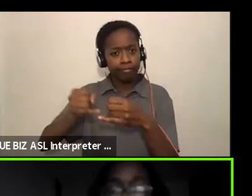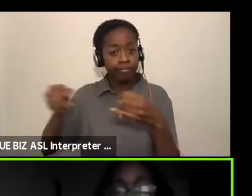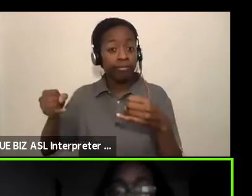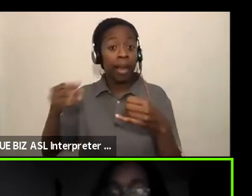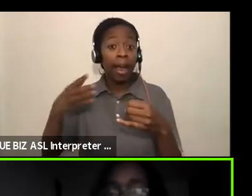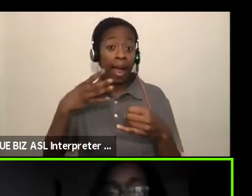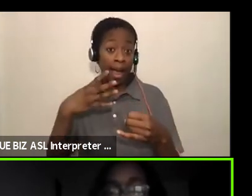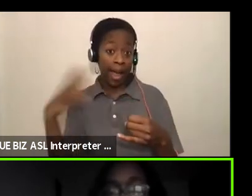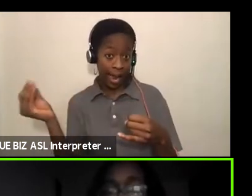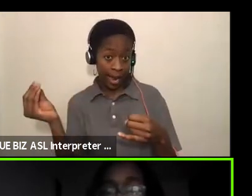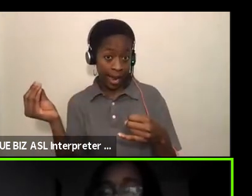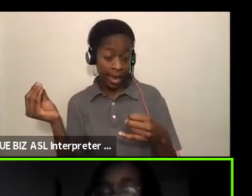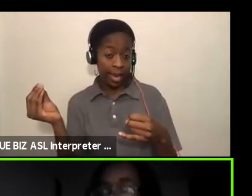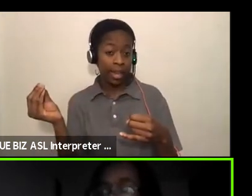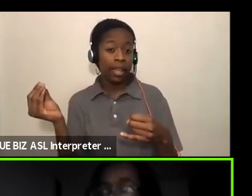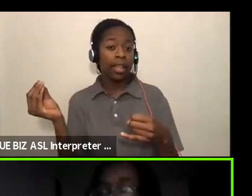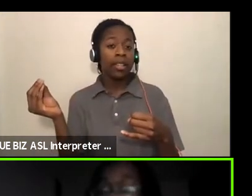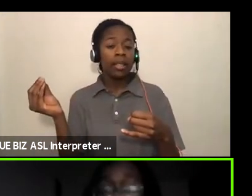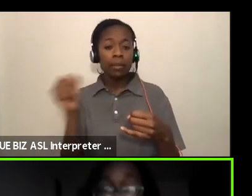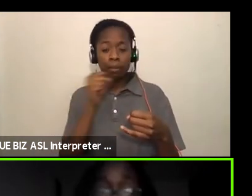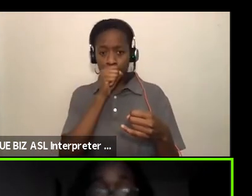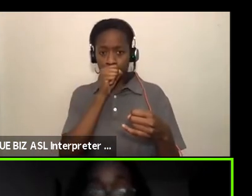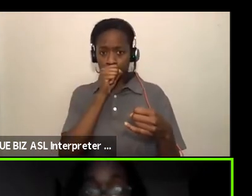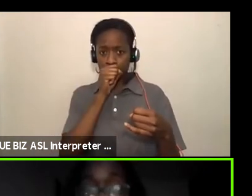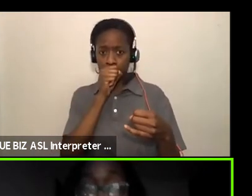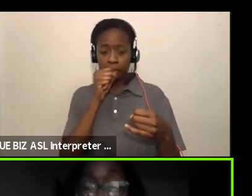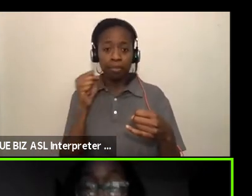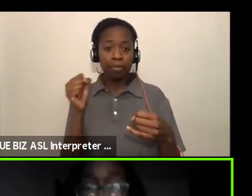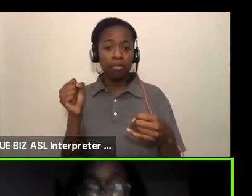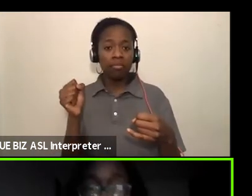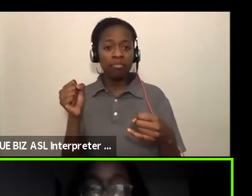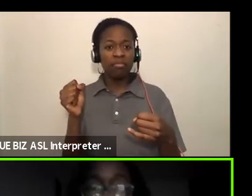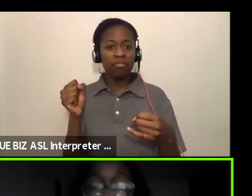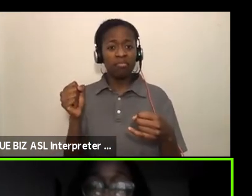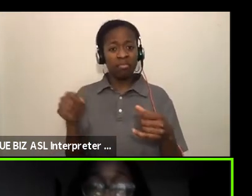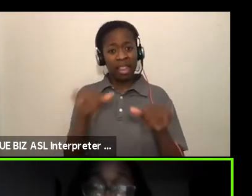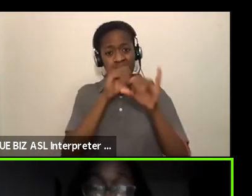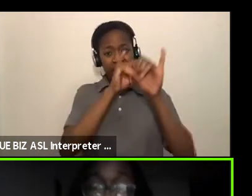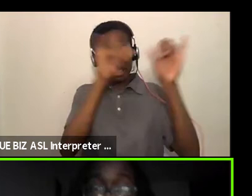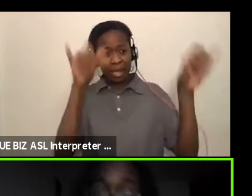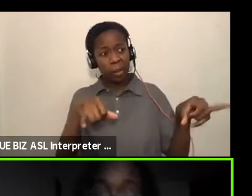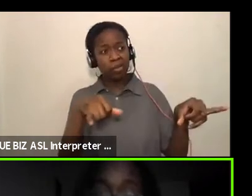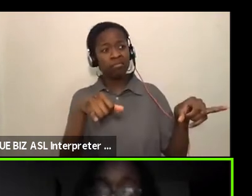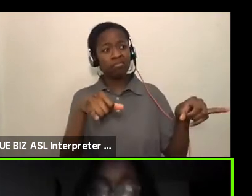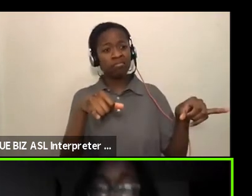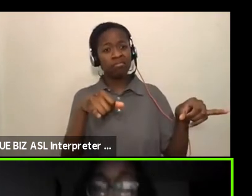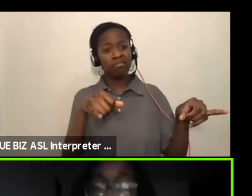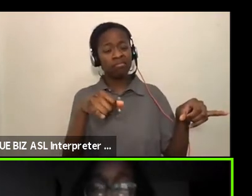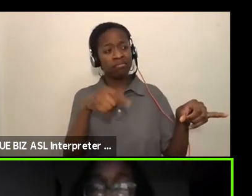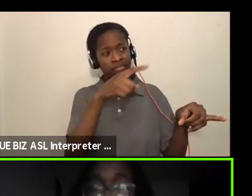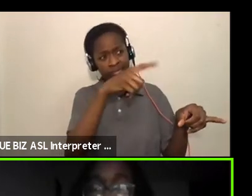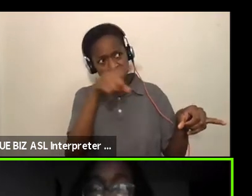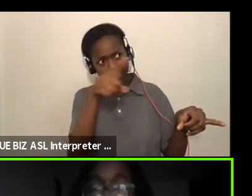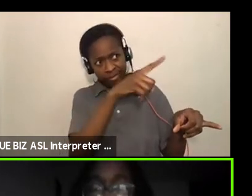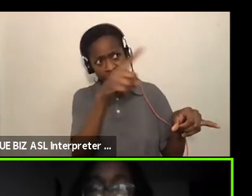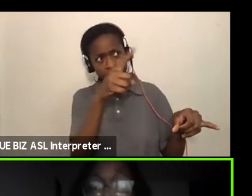away from these same type of systems that continue to diminish, that continue